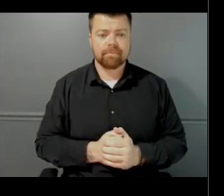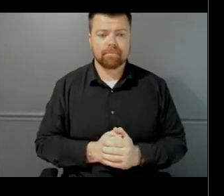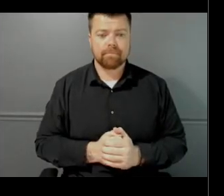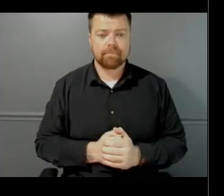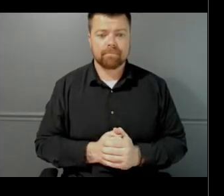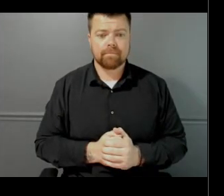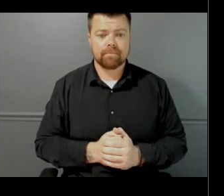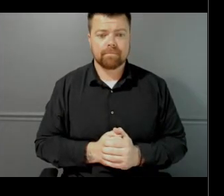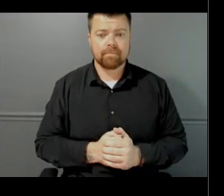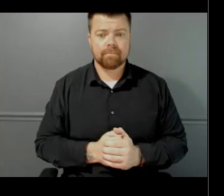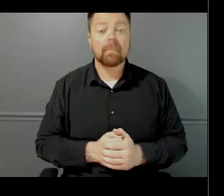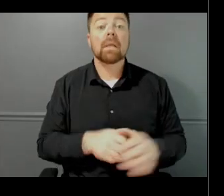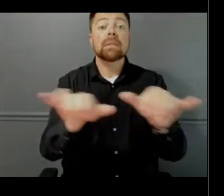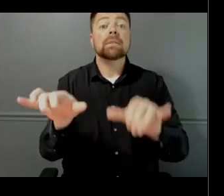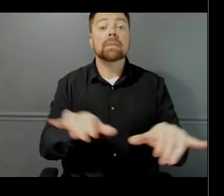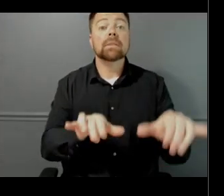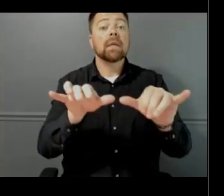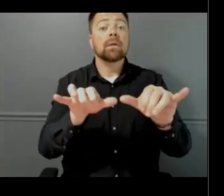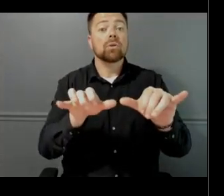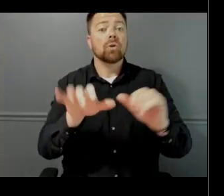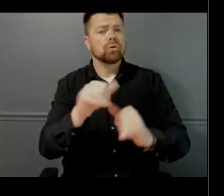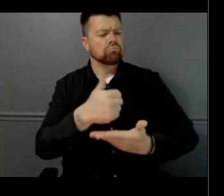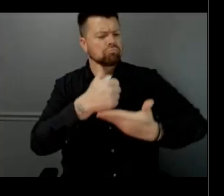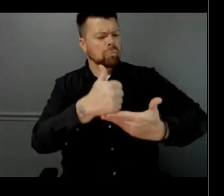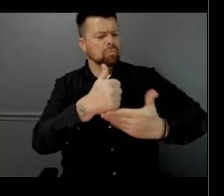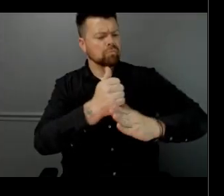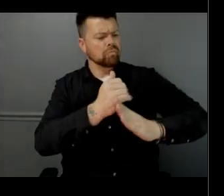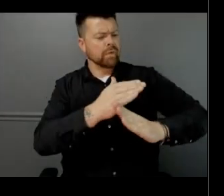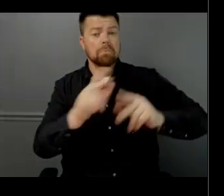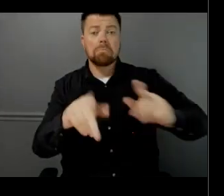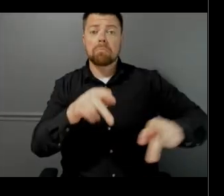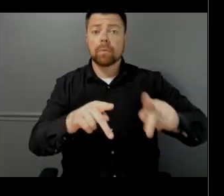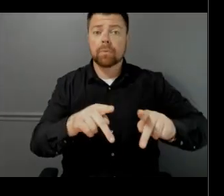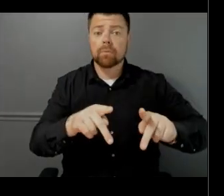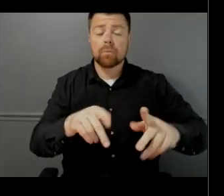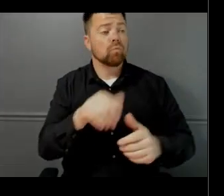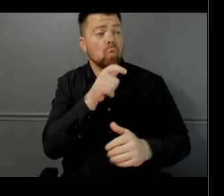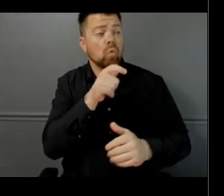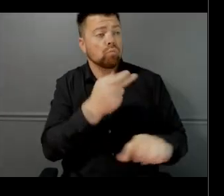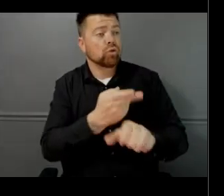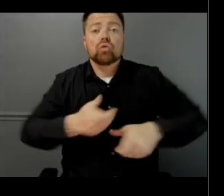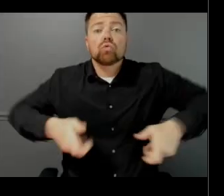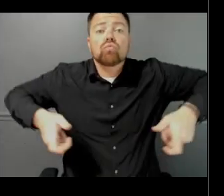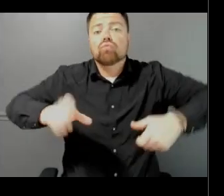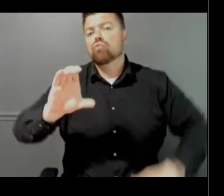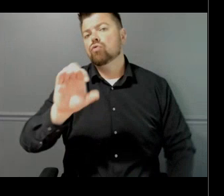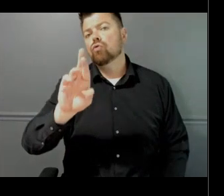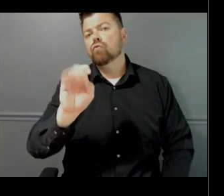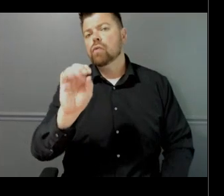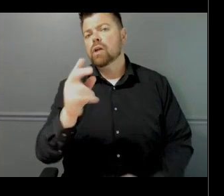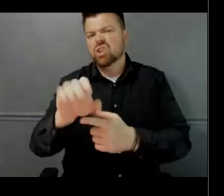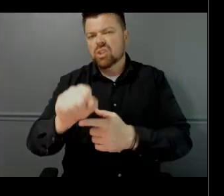This standard also helps prevent people who use crutches from losing their